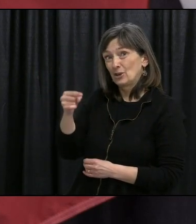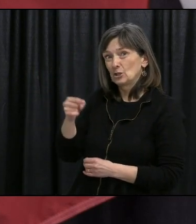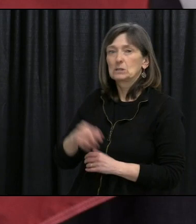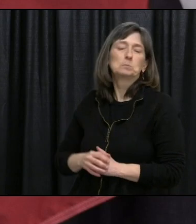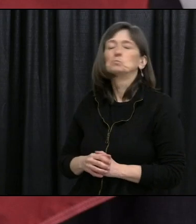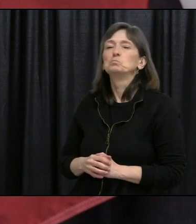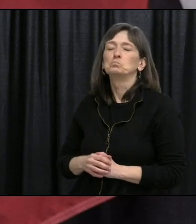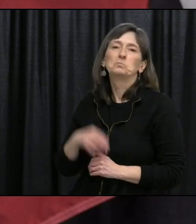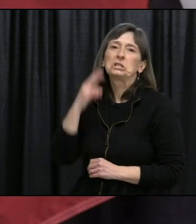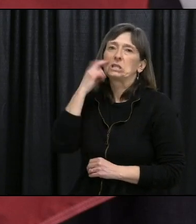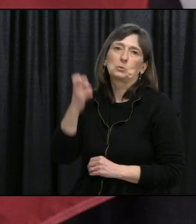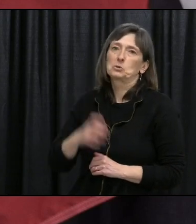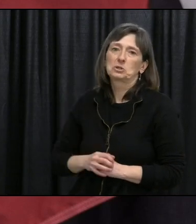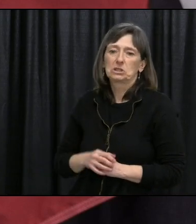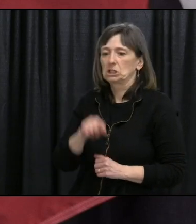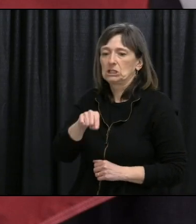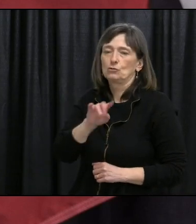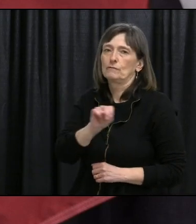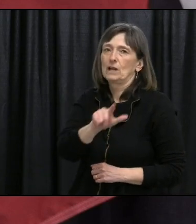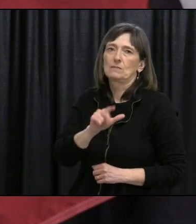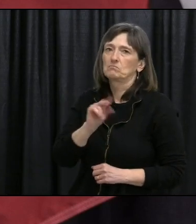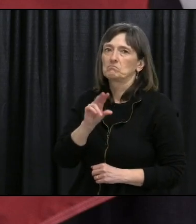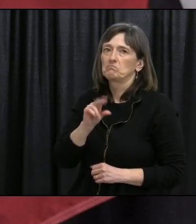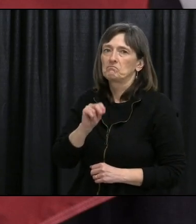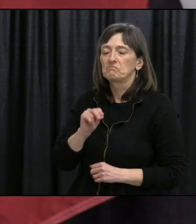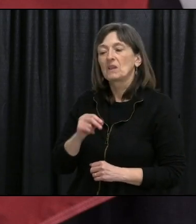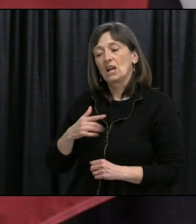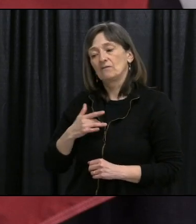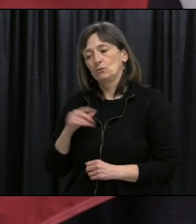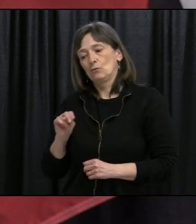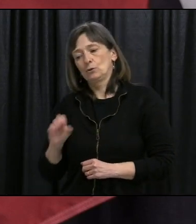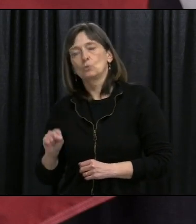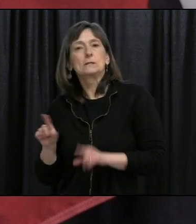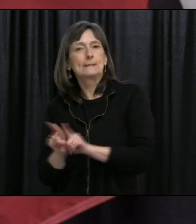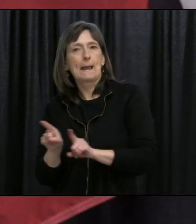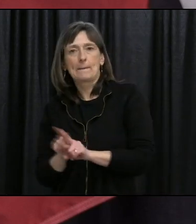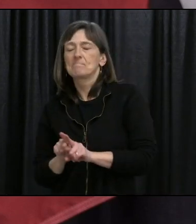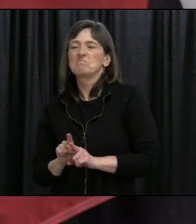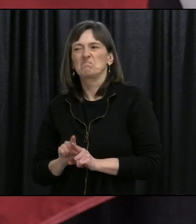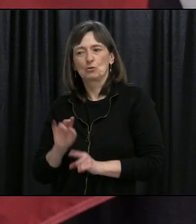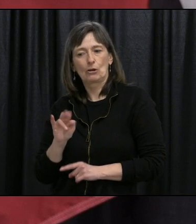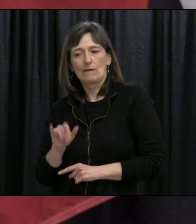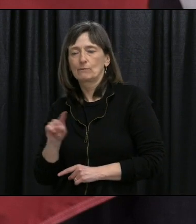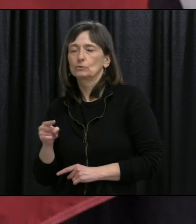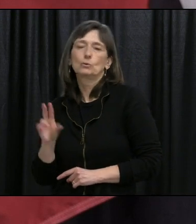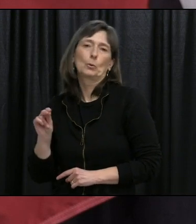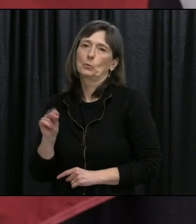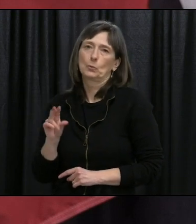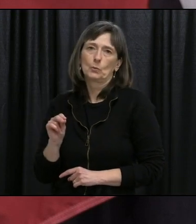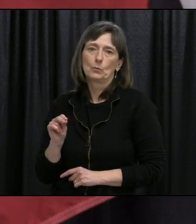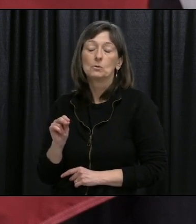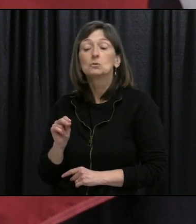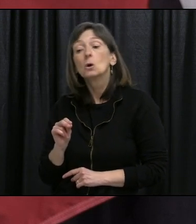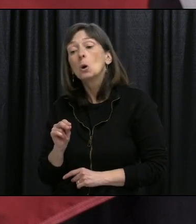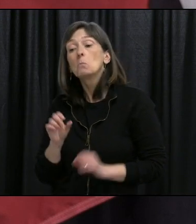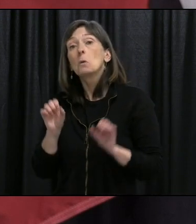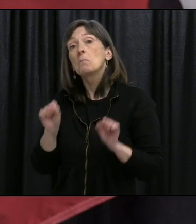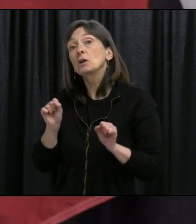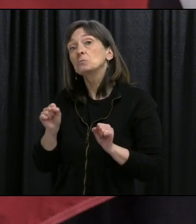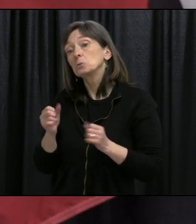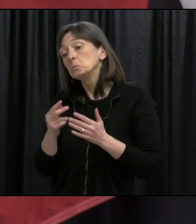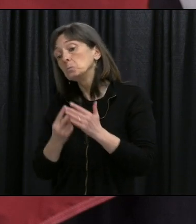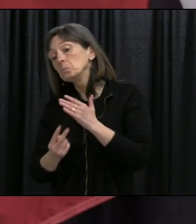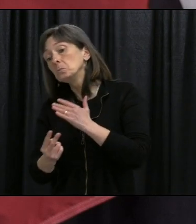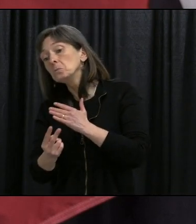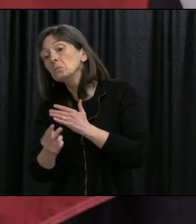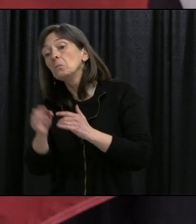we see will be possible here. And I think Nova Scotia feels the same way. But, it's just about some early discussions of what the future could look like. But all of